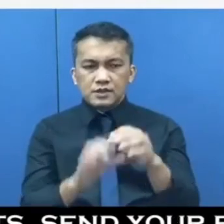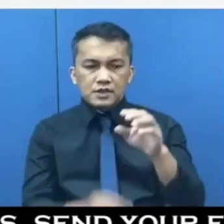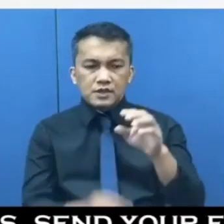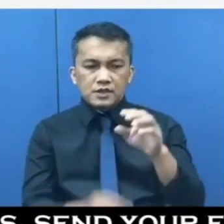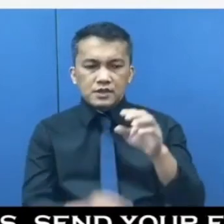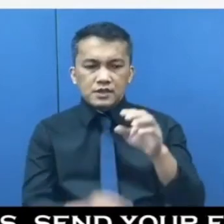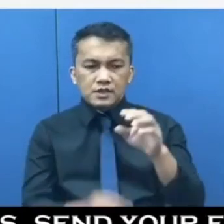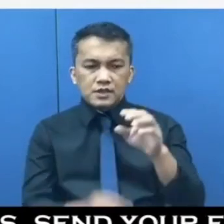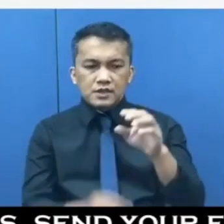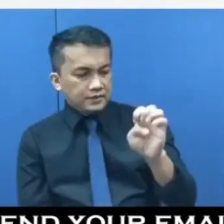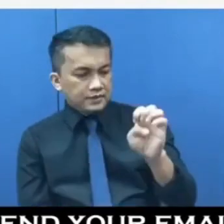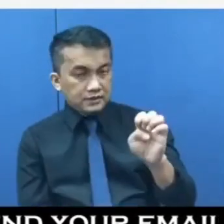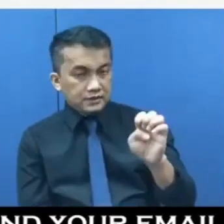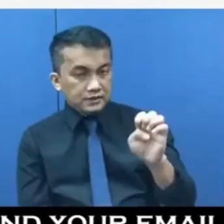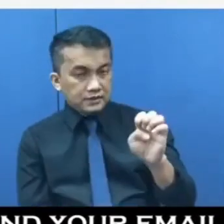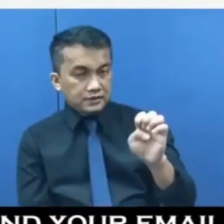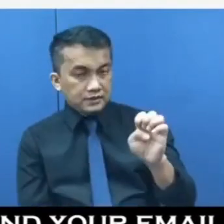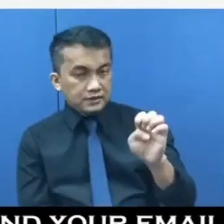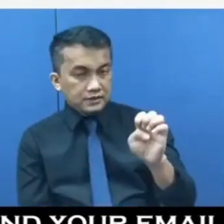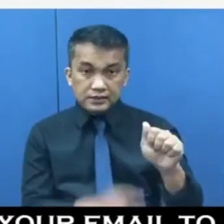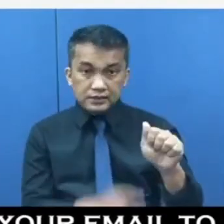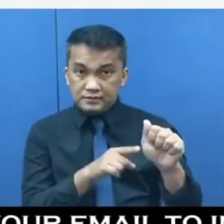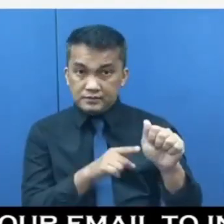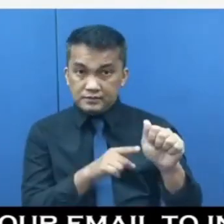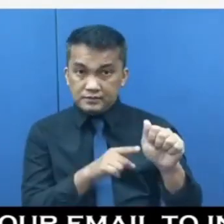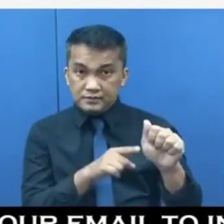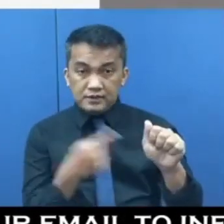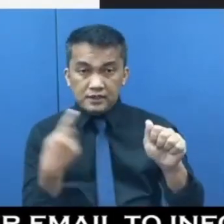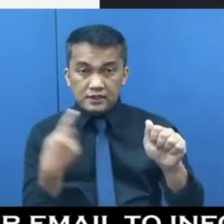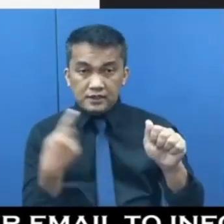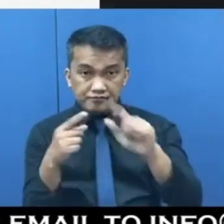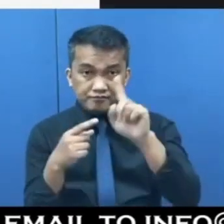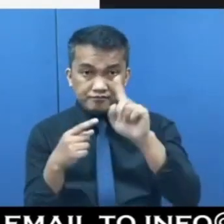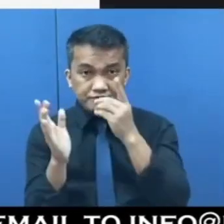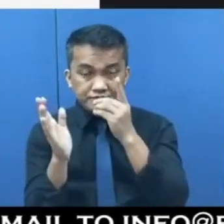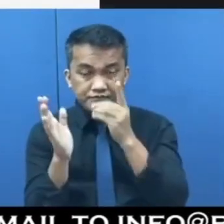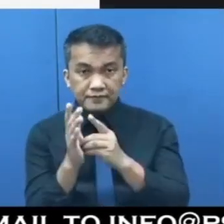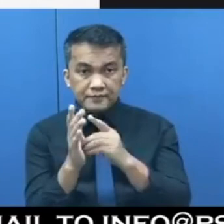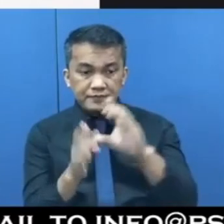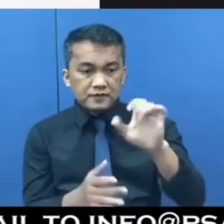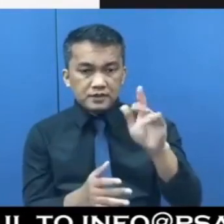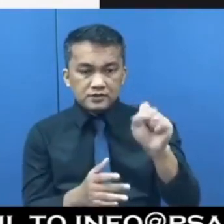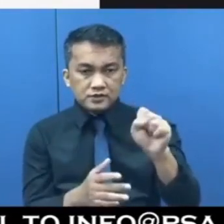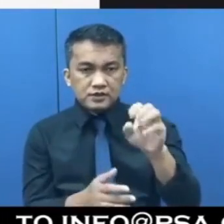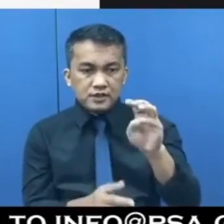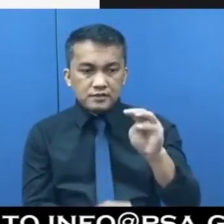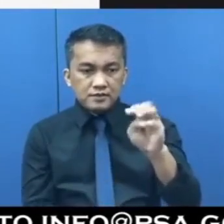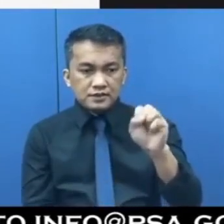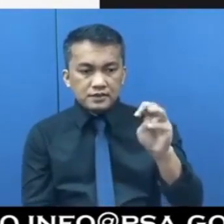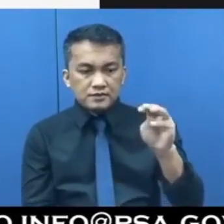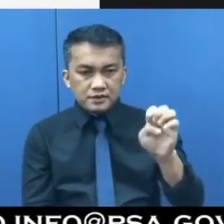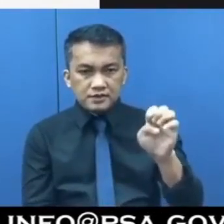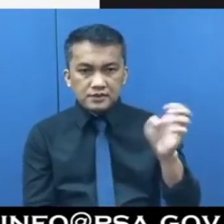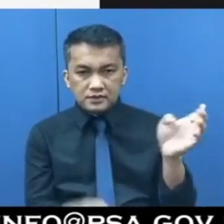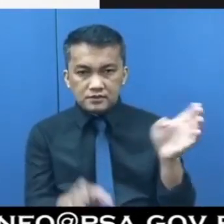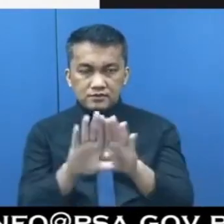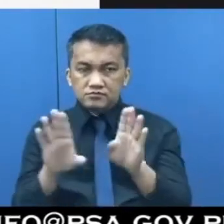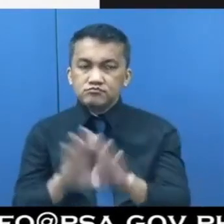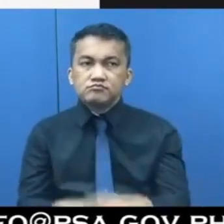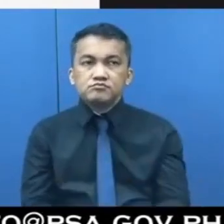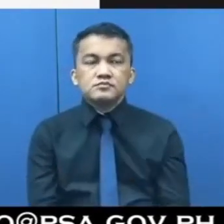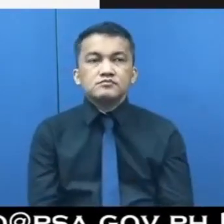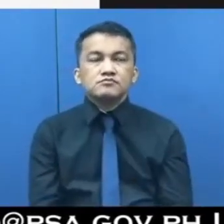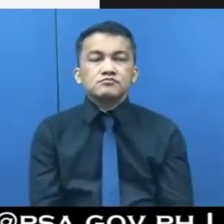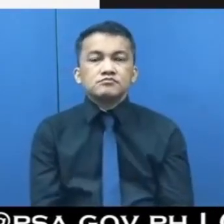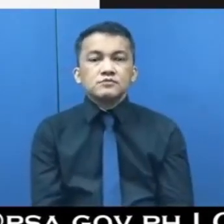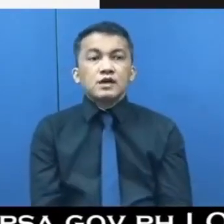Does the PSA already have data from its census of MSMEs that have closed? Yeah